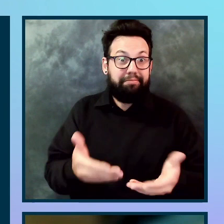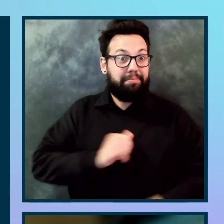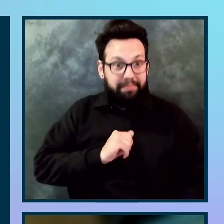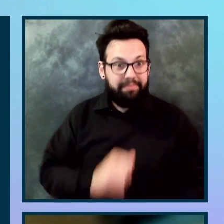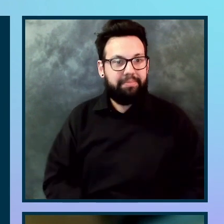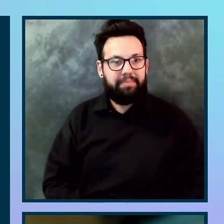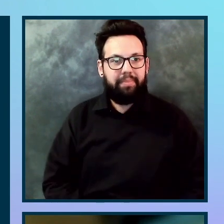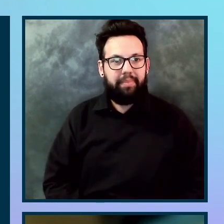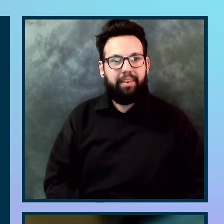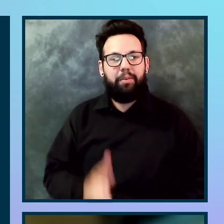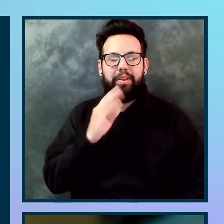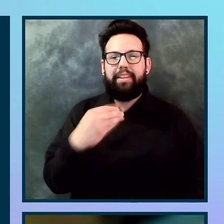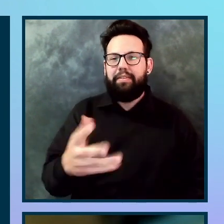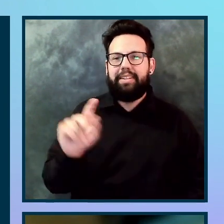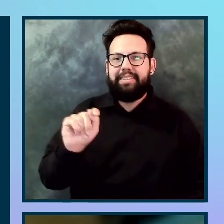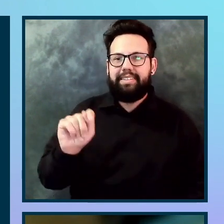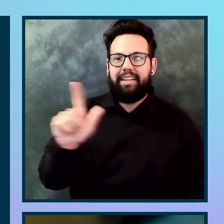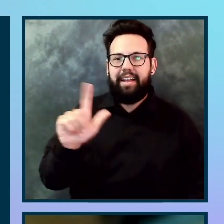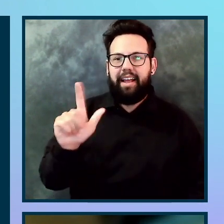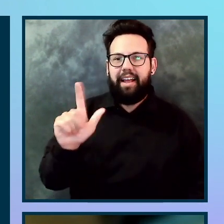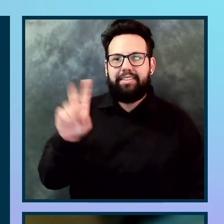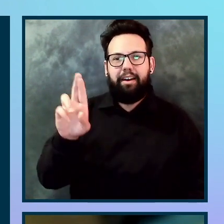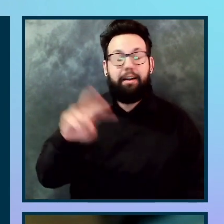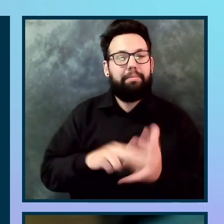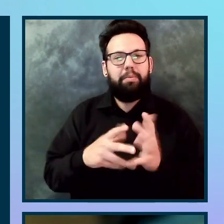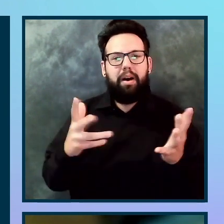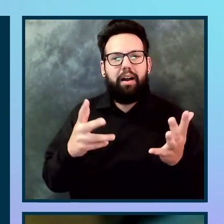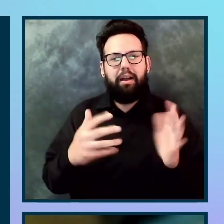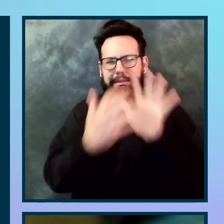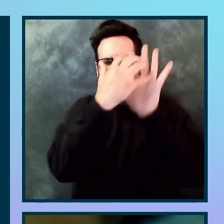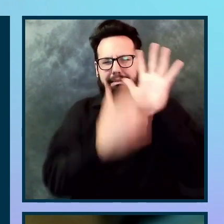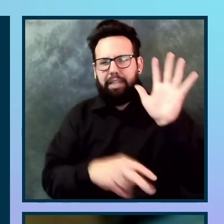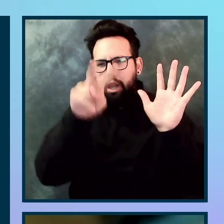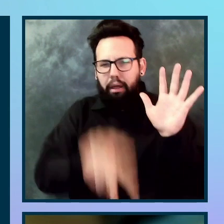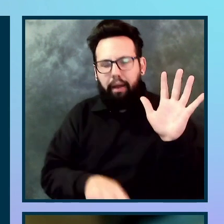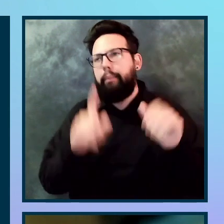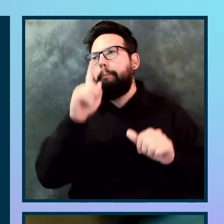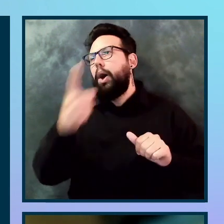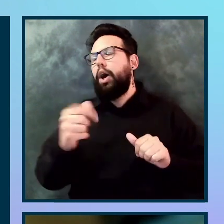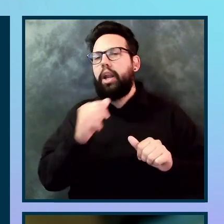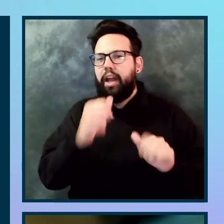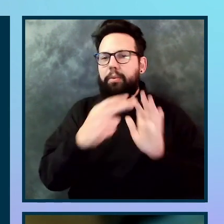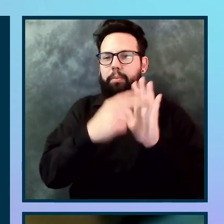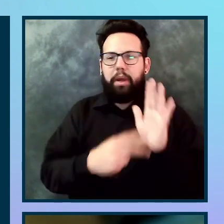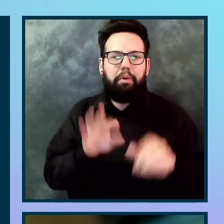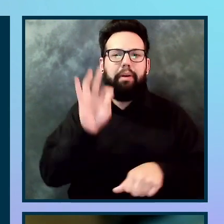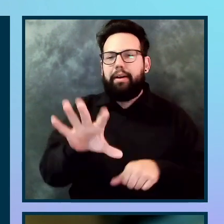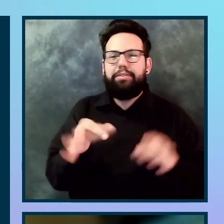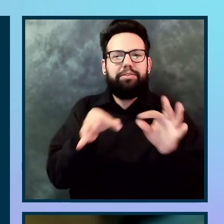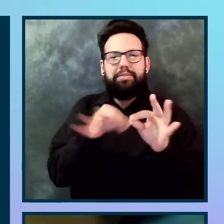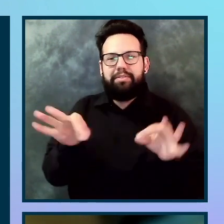you the TLDR, or the too long didn't read, essentially a summary of today's topic. And then we'll dive into